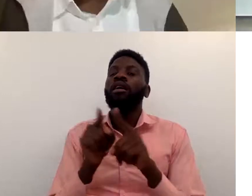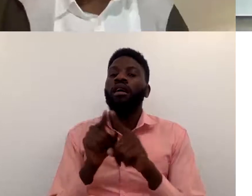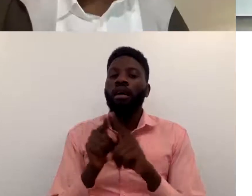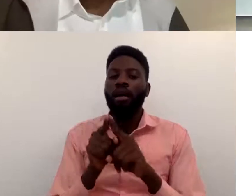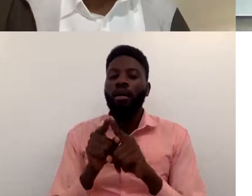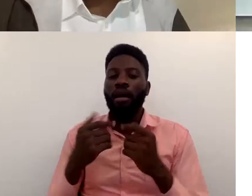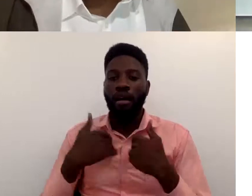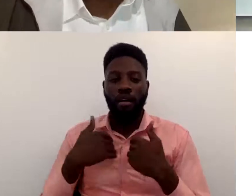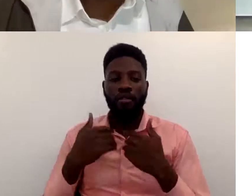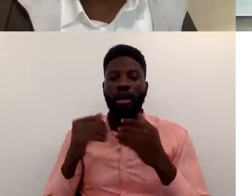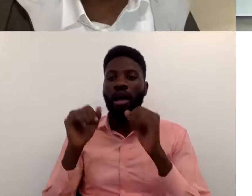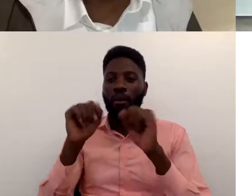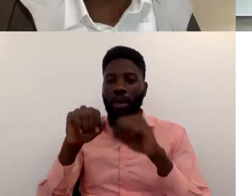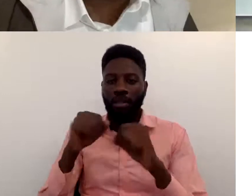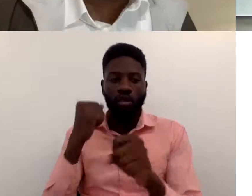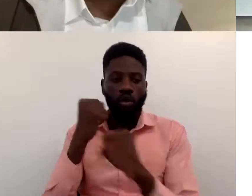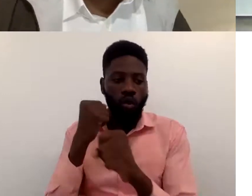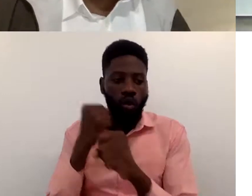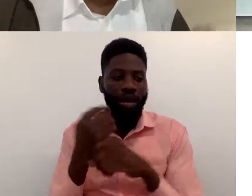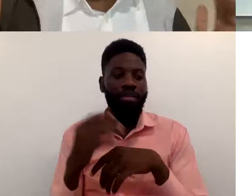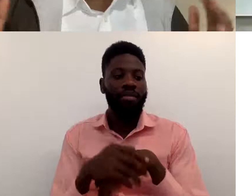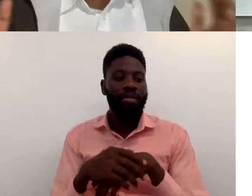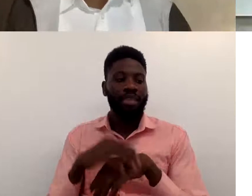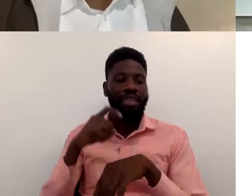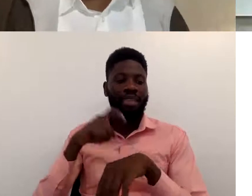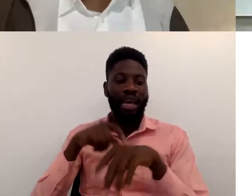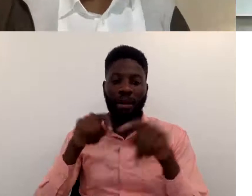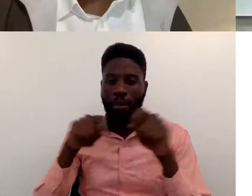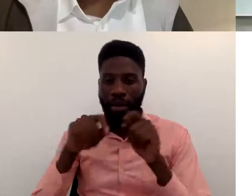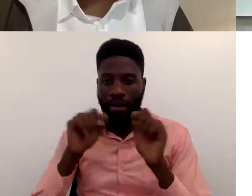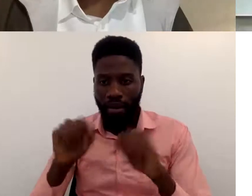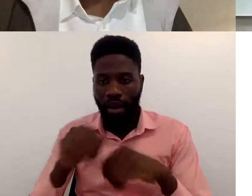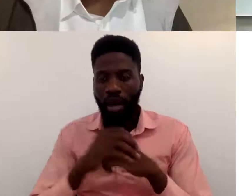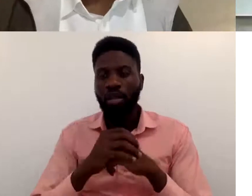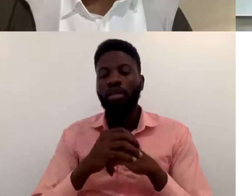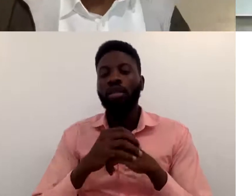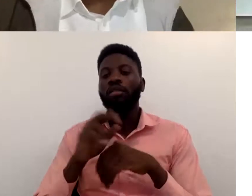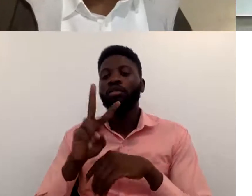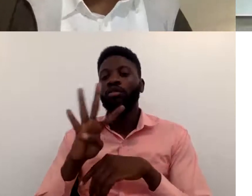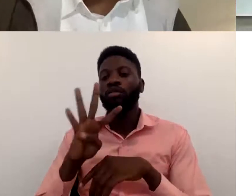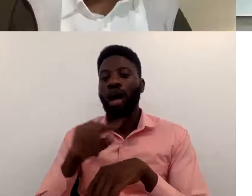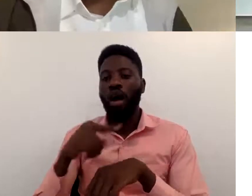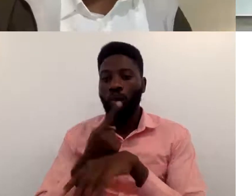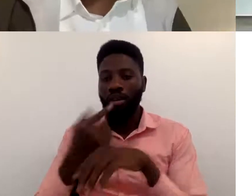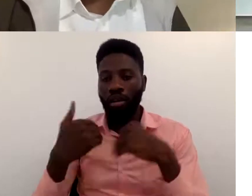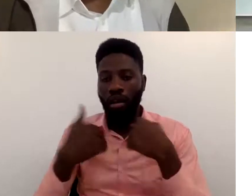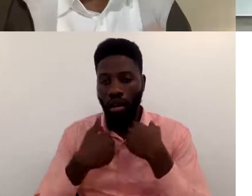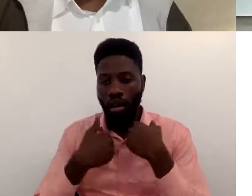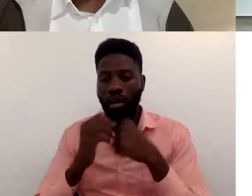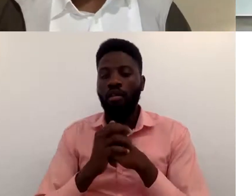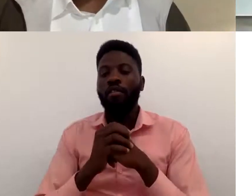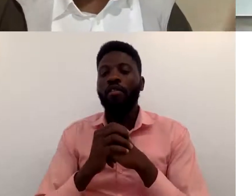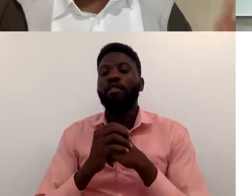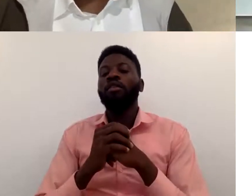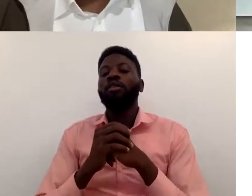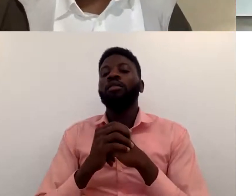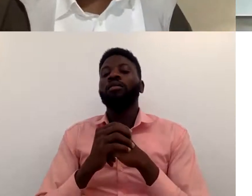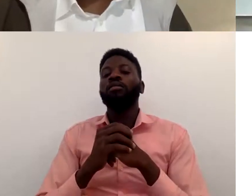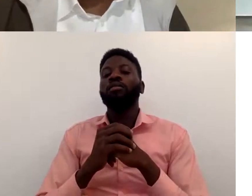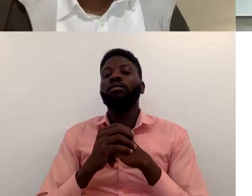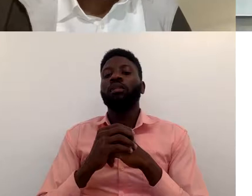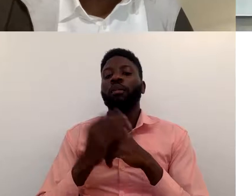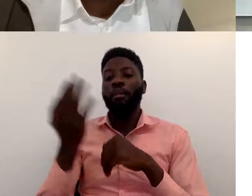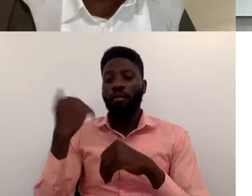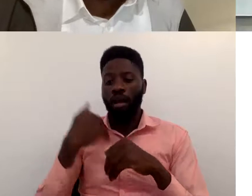pressure, yeah. Time management, as I was saying, you have 24 hours in a day, 8 to sleep, 8 to work. What do you do with your